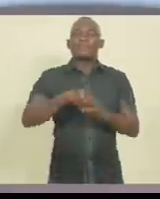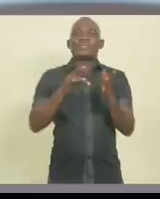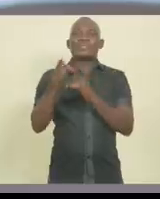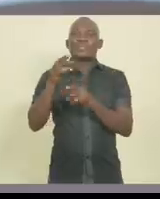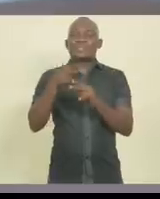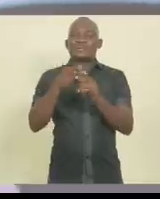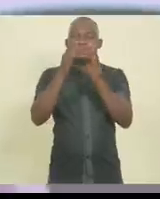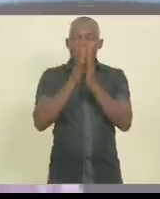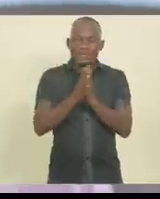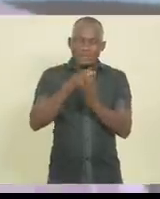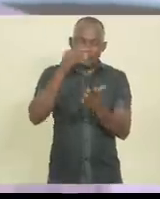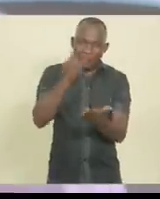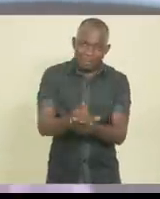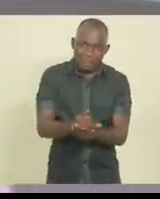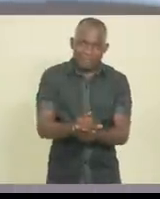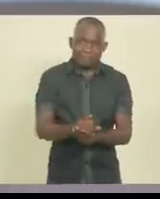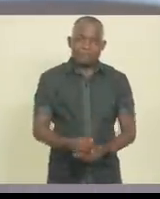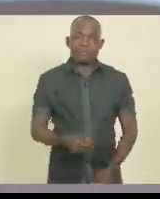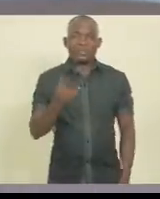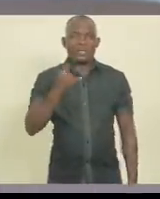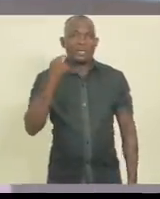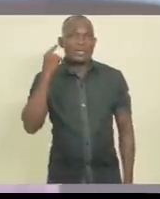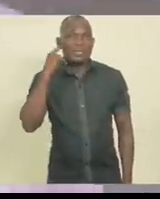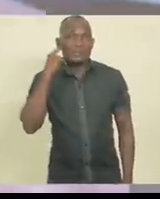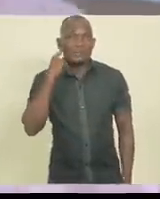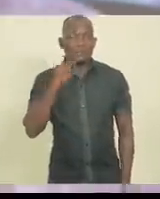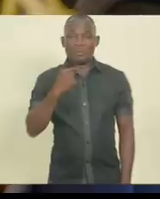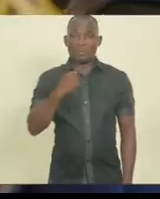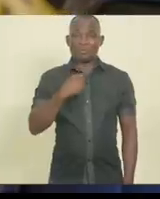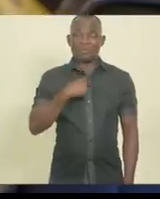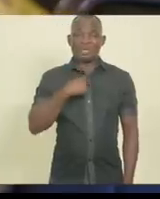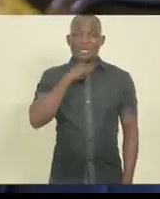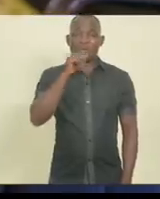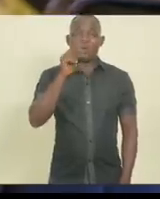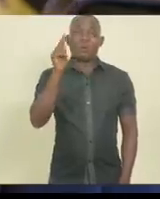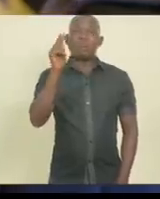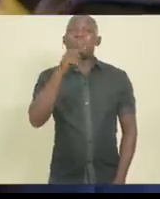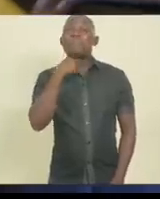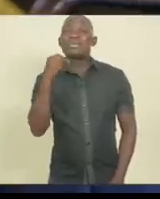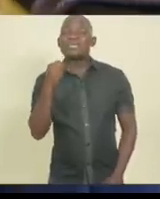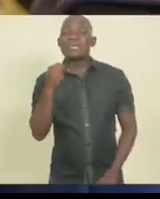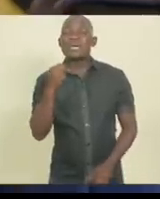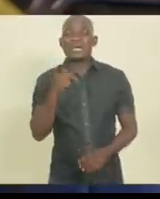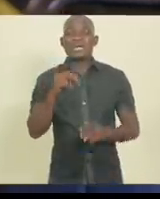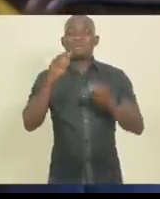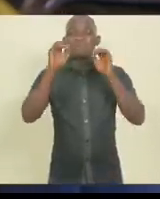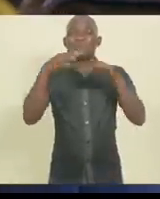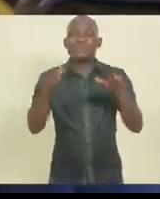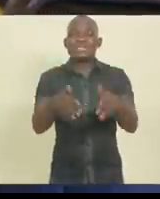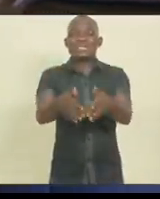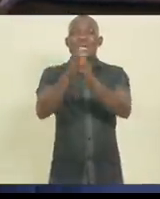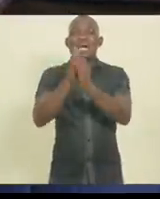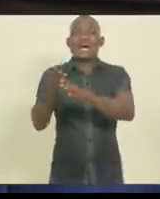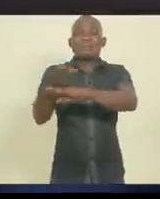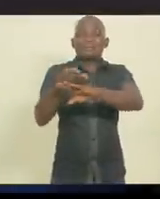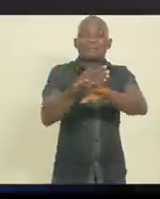those pastors who ask for money in order to share the word of God. But I must also remind you of the